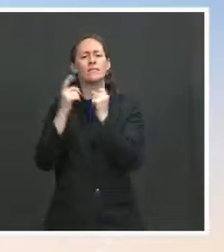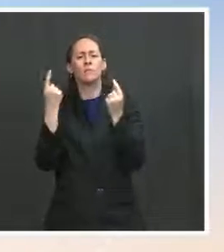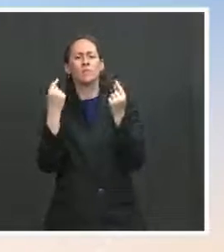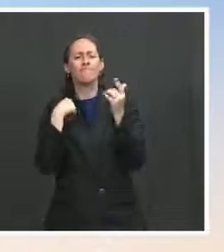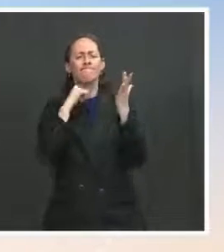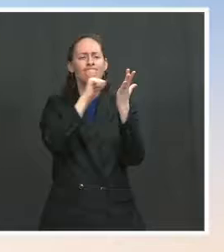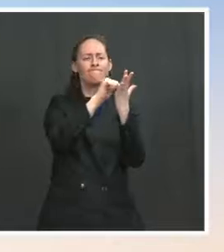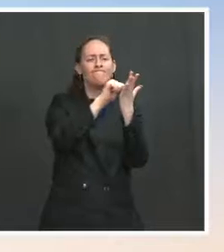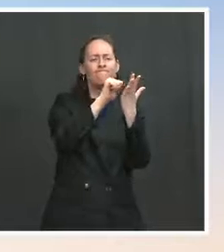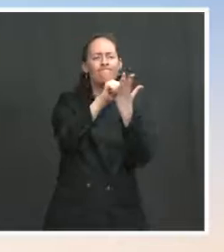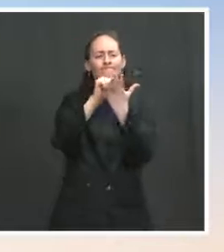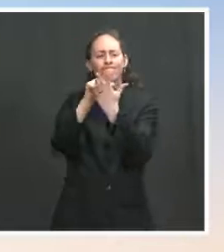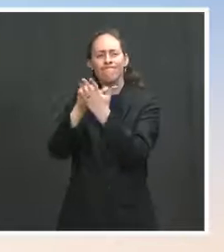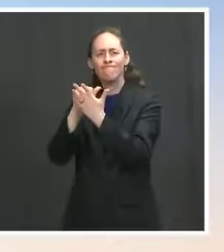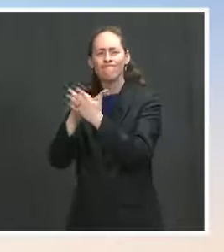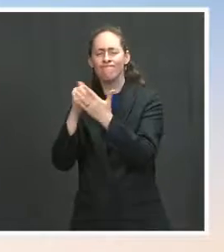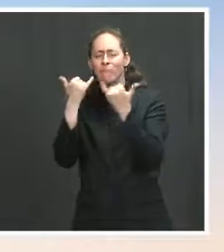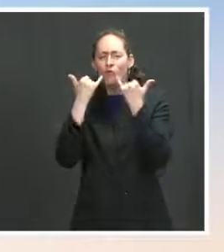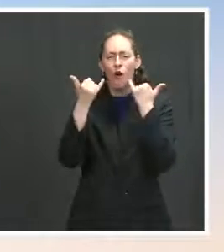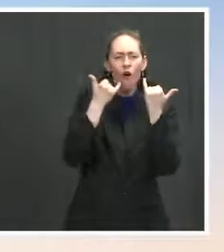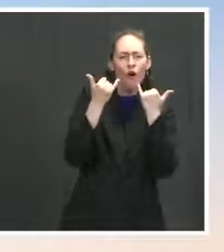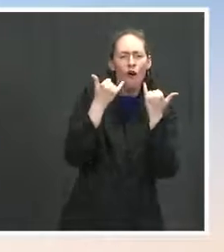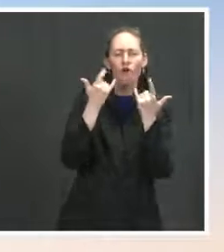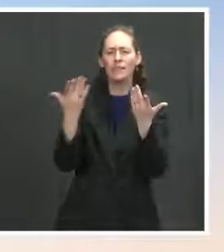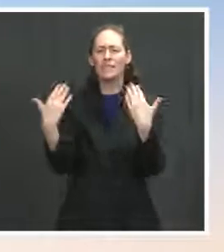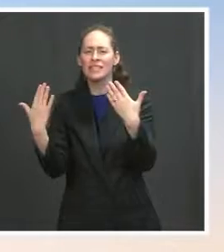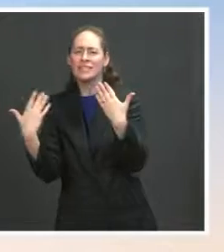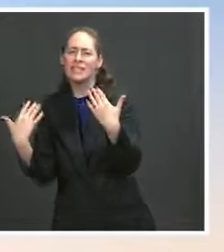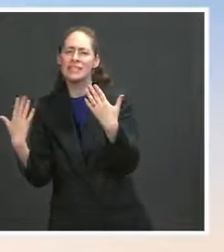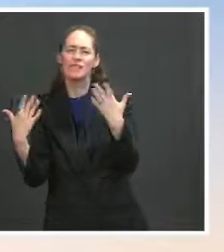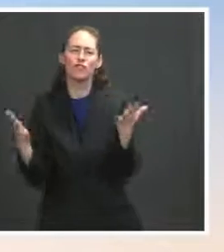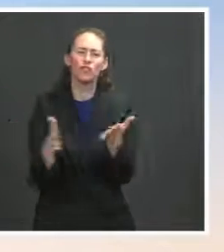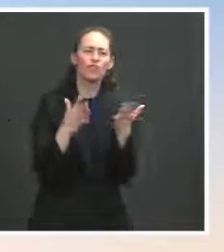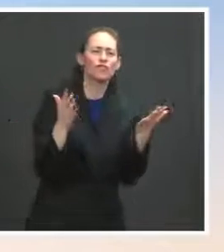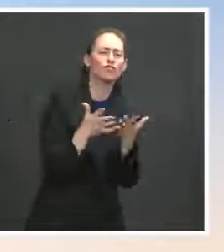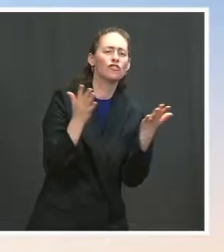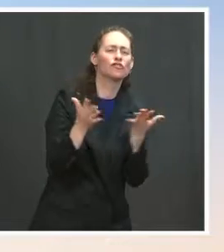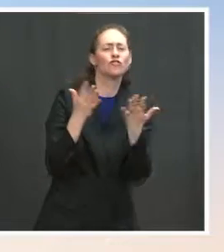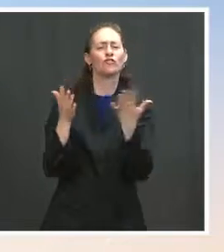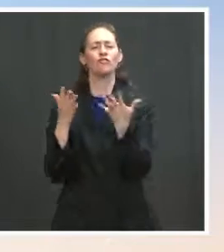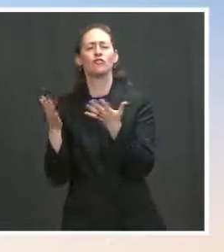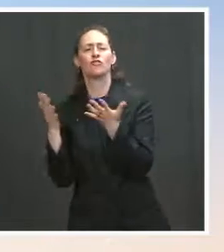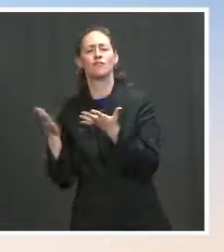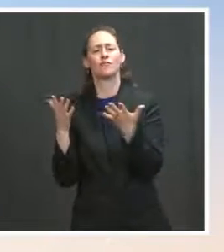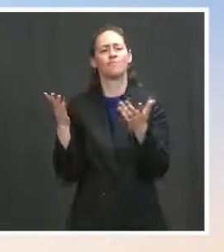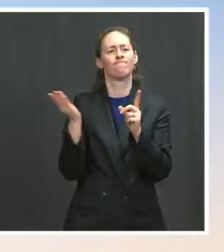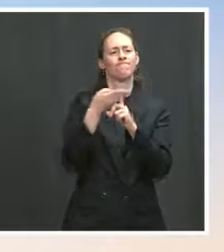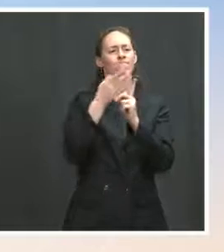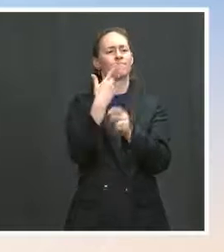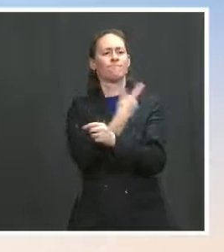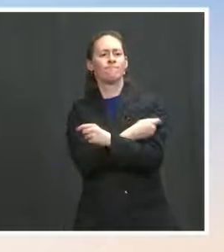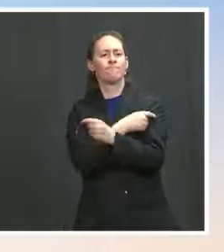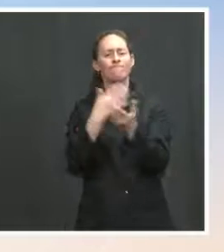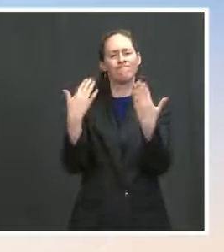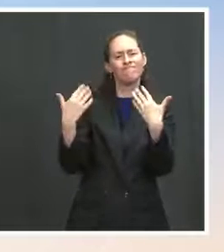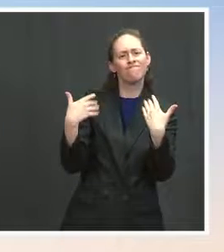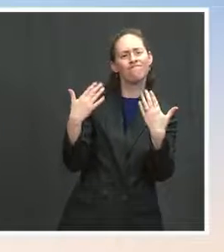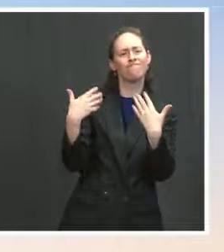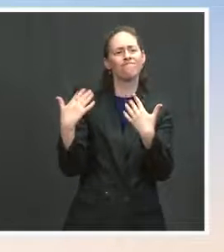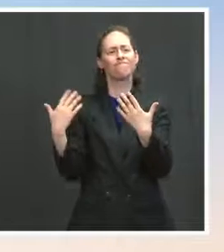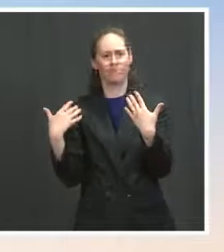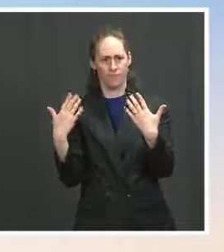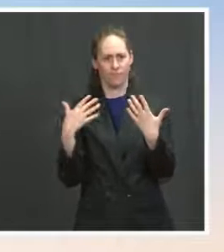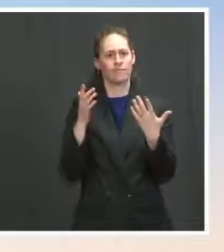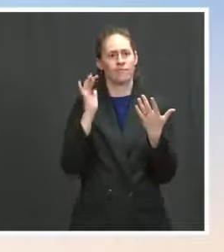you're incentivizing, all legal, of course, ways to get people to the polls. This is how can we get more shots in arms,